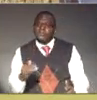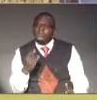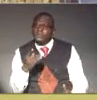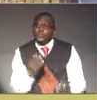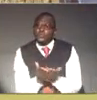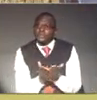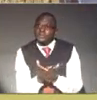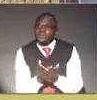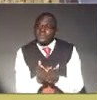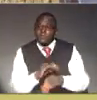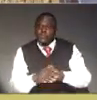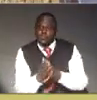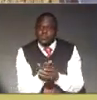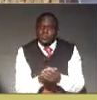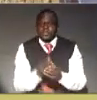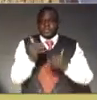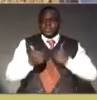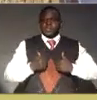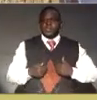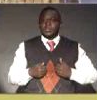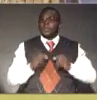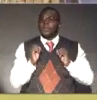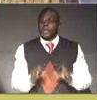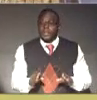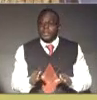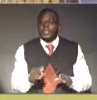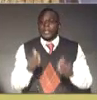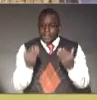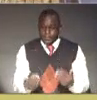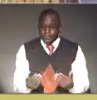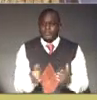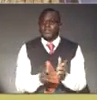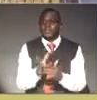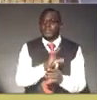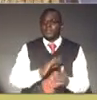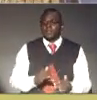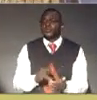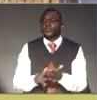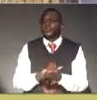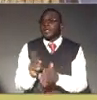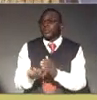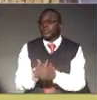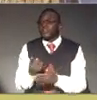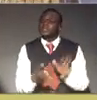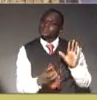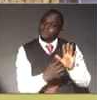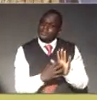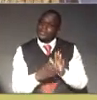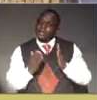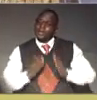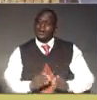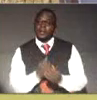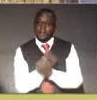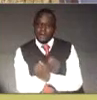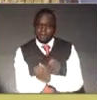And none of them actually was interested in doing it. So Jesus took that opportunity to demonstrate humility and love.